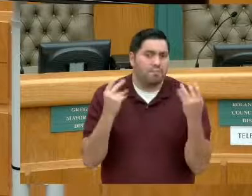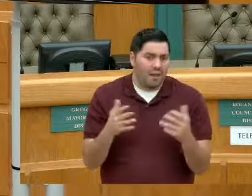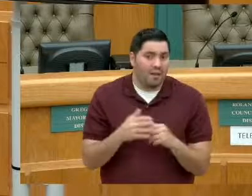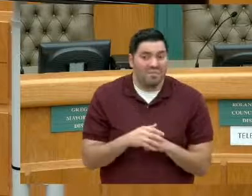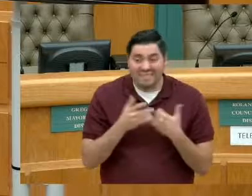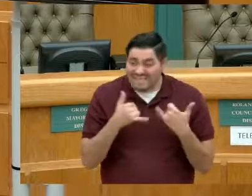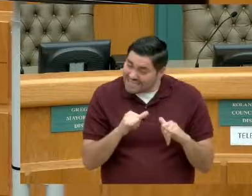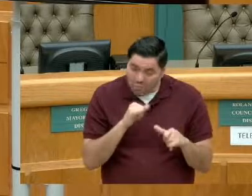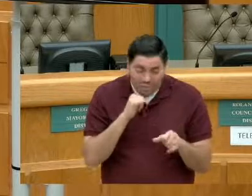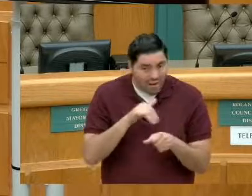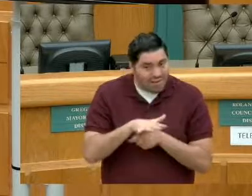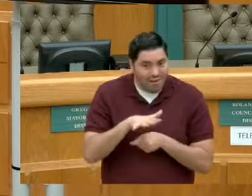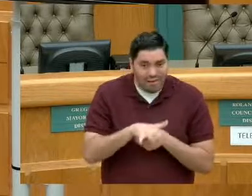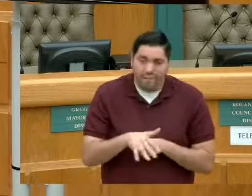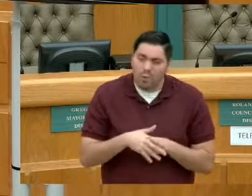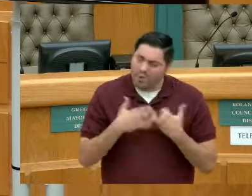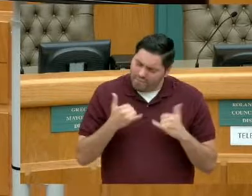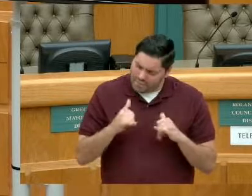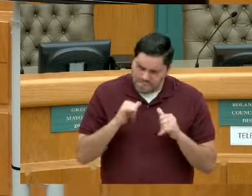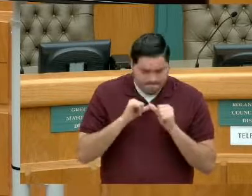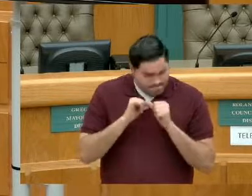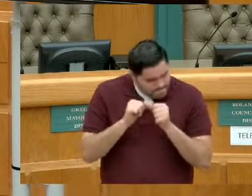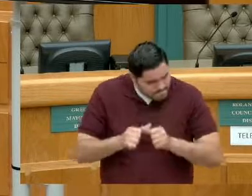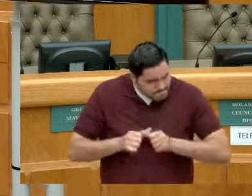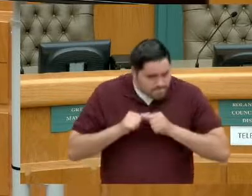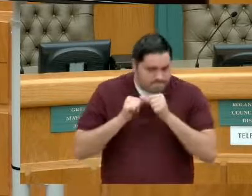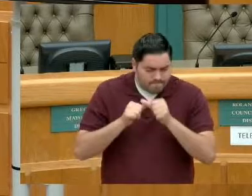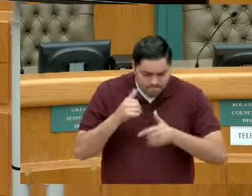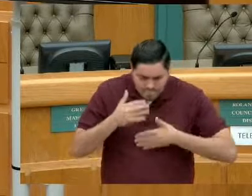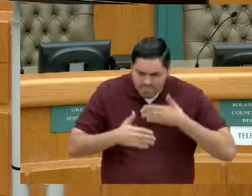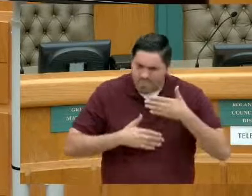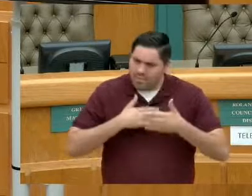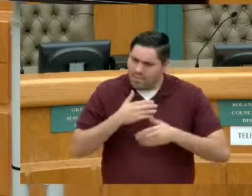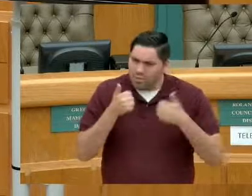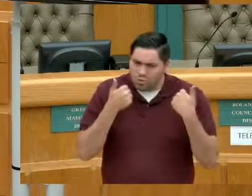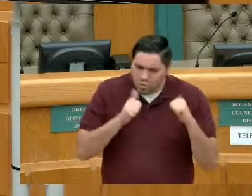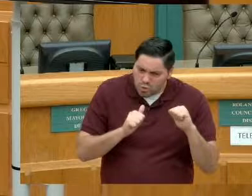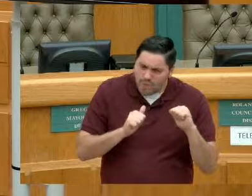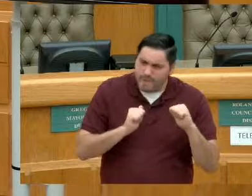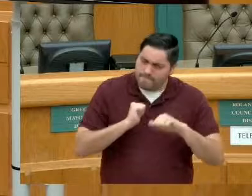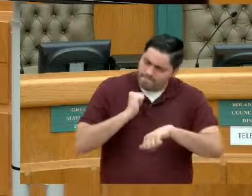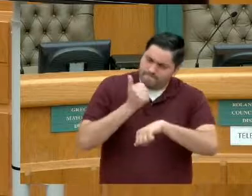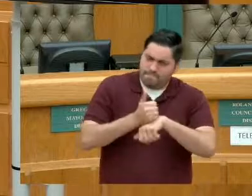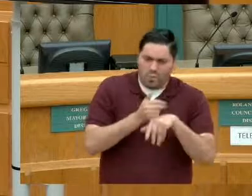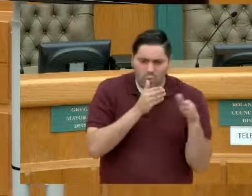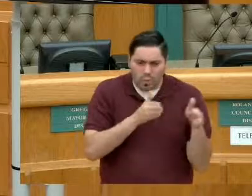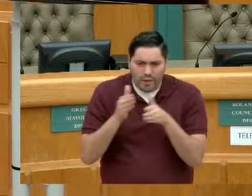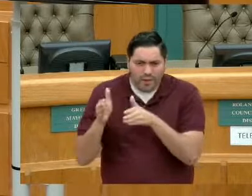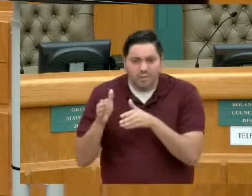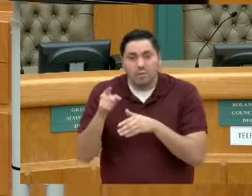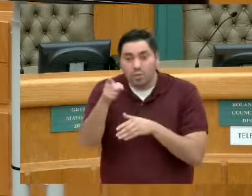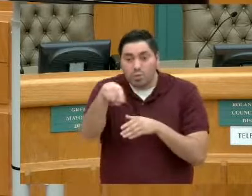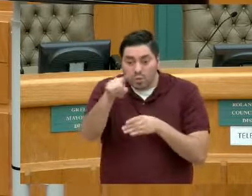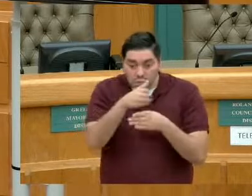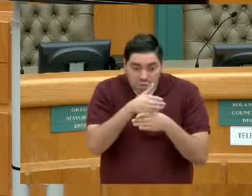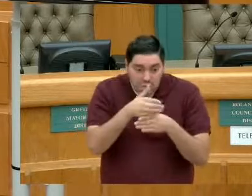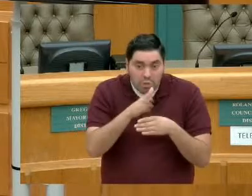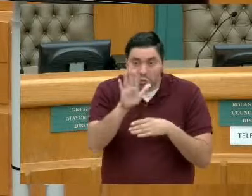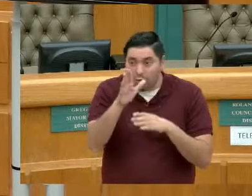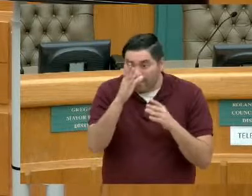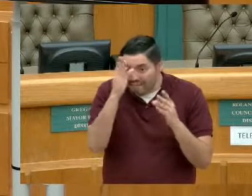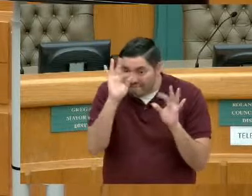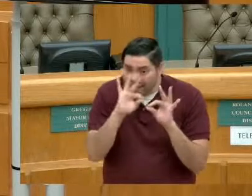not enough. So we're going to keep on pressing, delivering ways to you at home to share with your family,